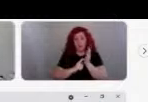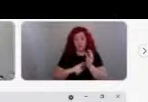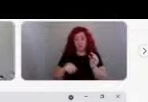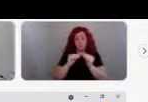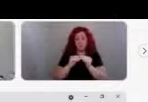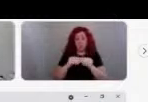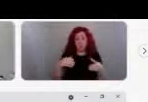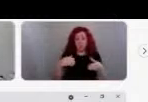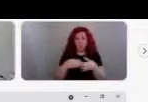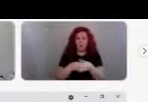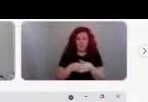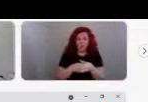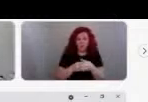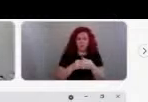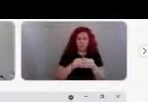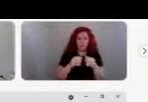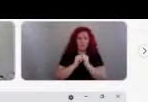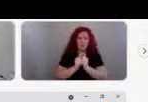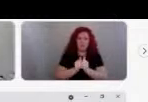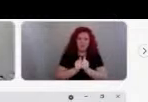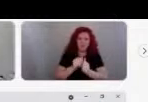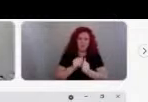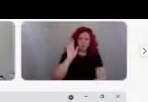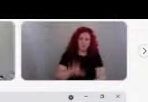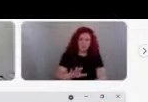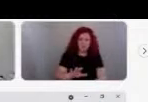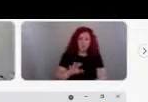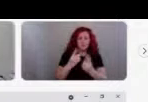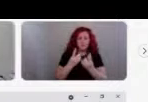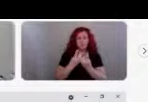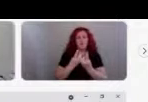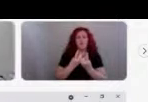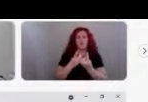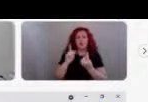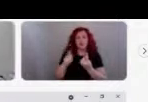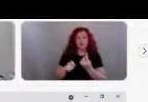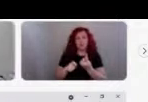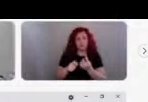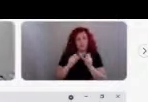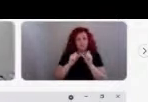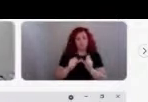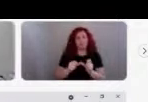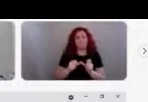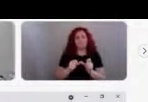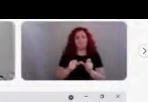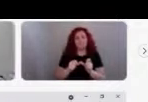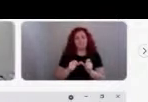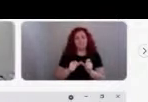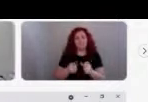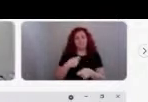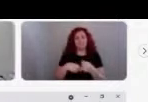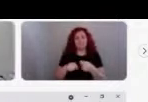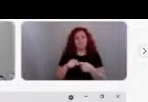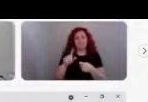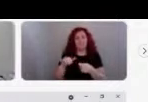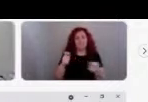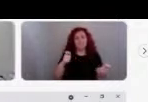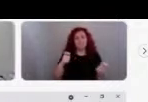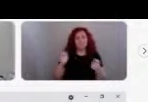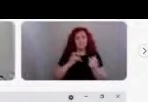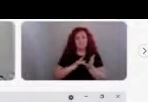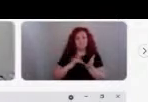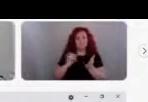and contiguous district and should be contained that way rather than this gerrymandered district that